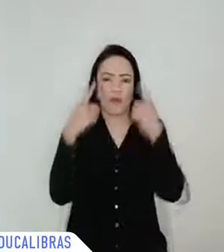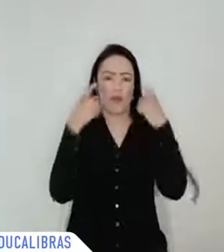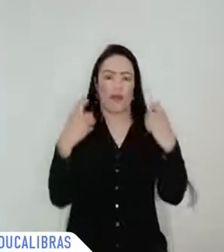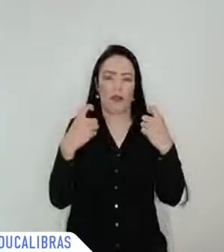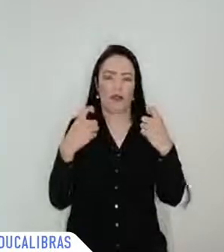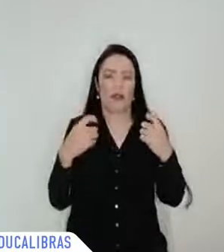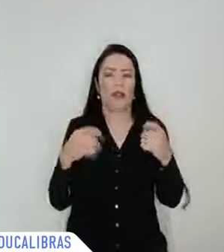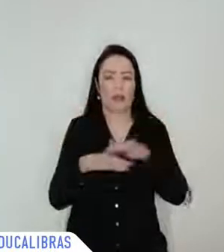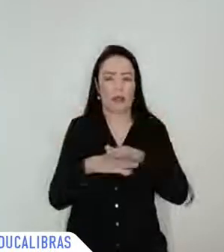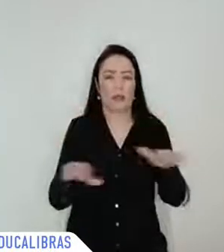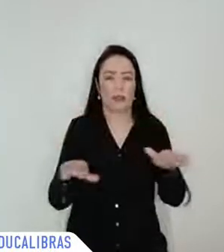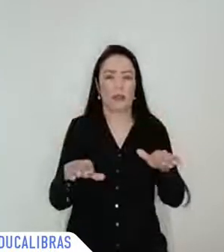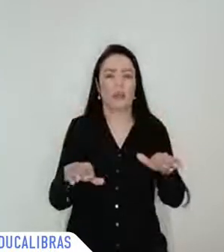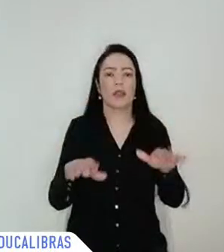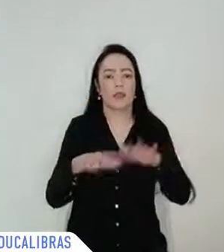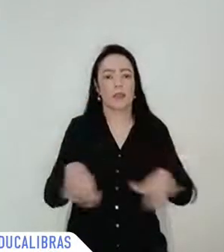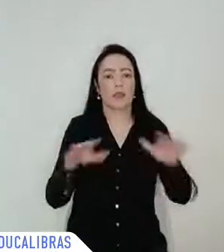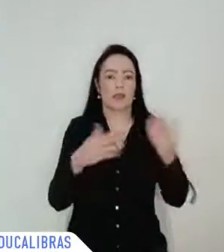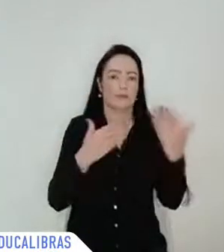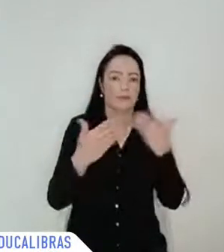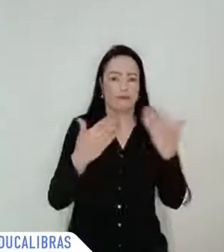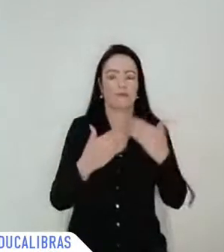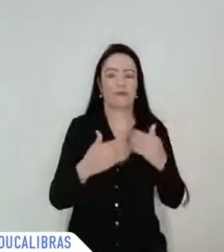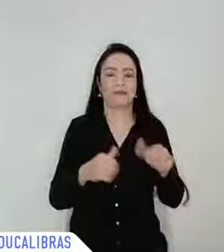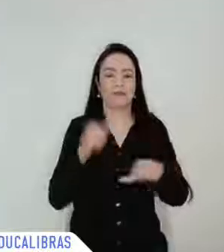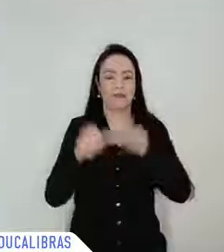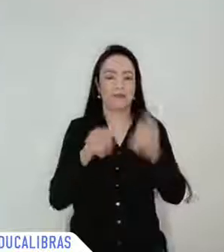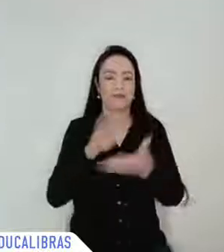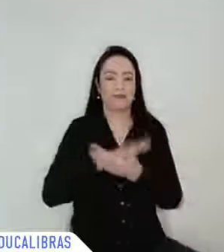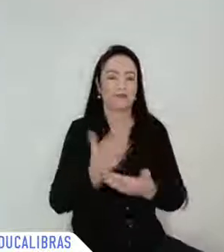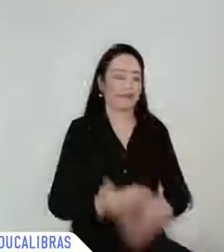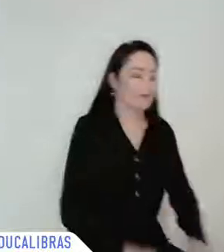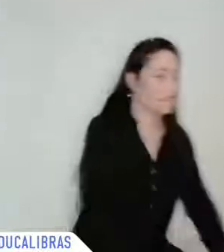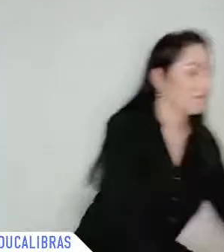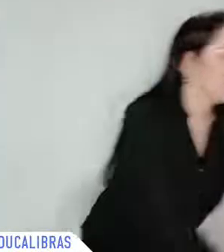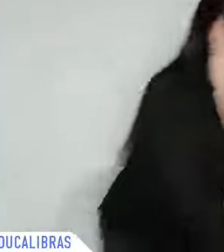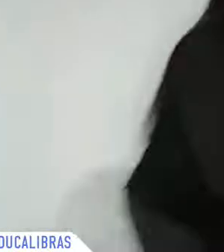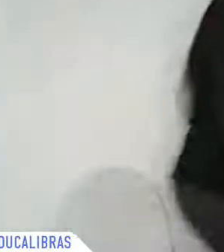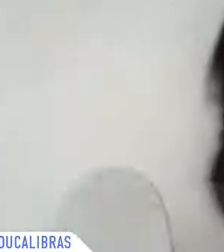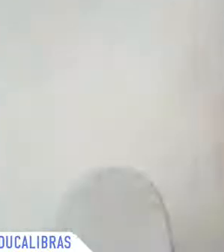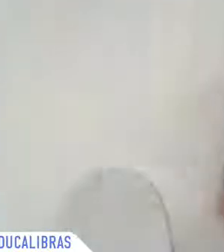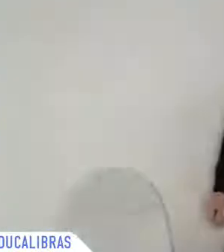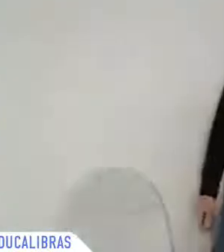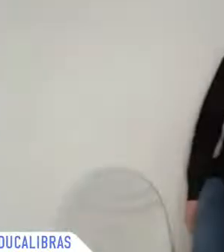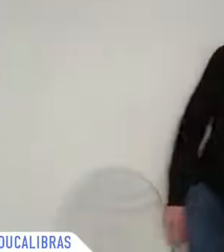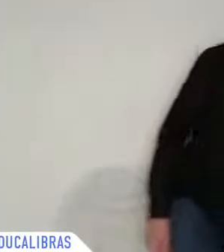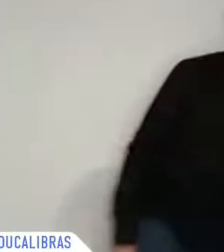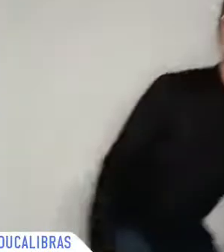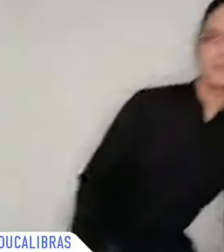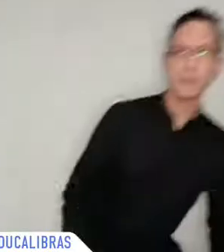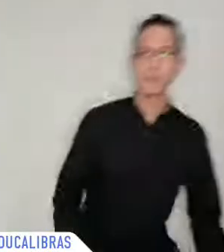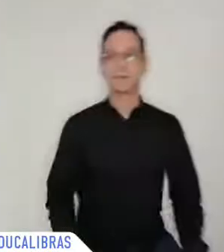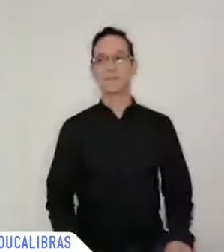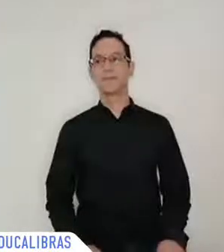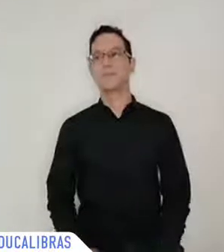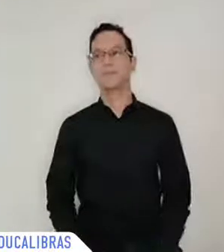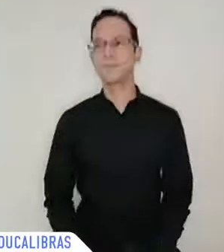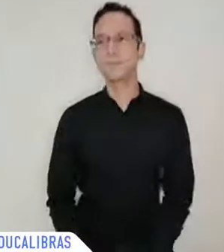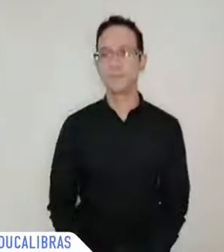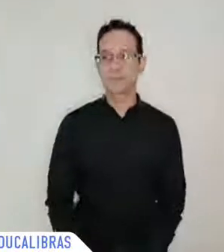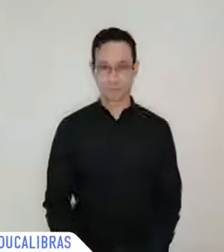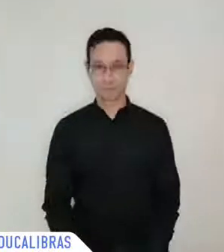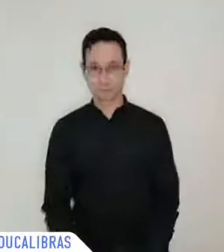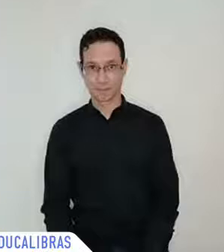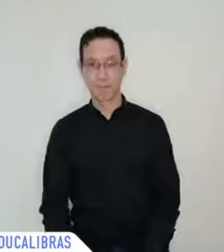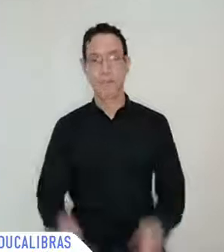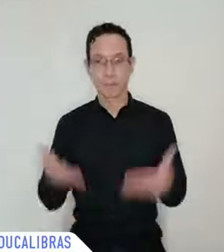and the militia in Brazil started in Rio. So I'll finish here and let's continue. Thank you, Freixo.